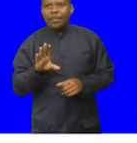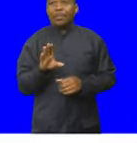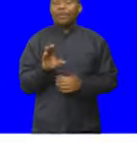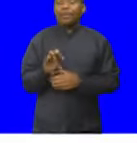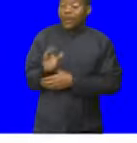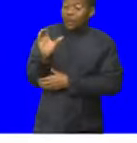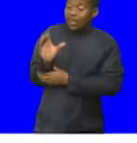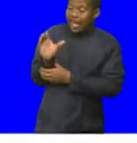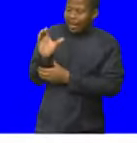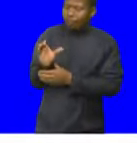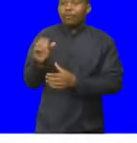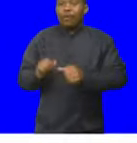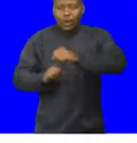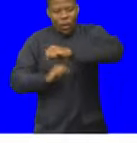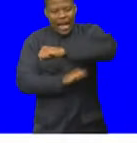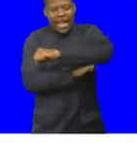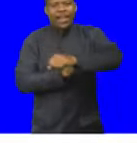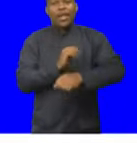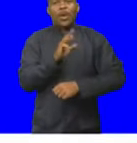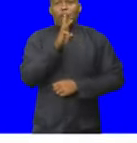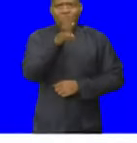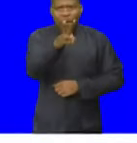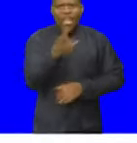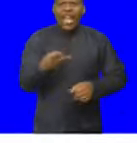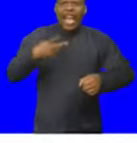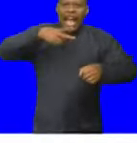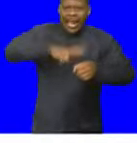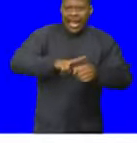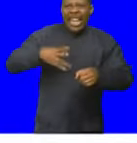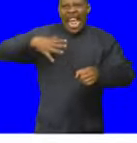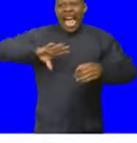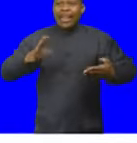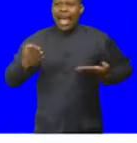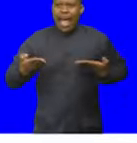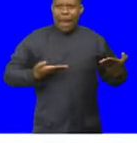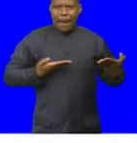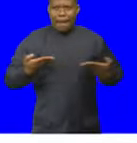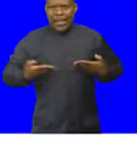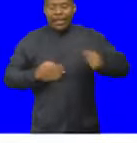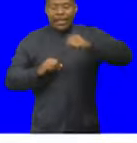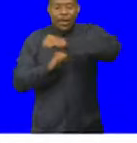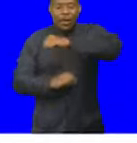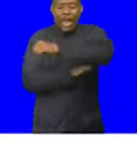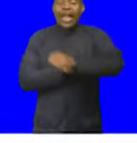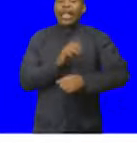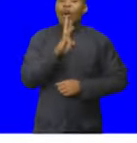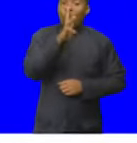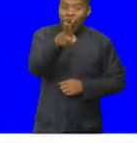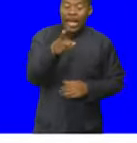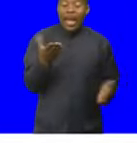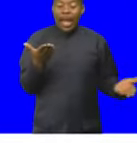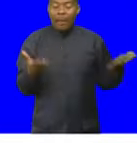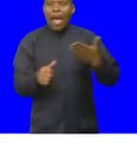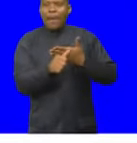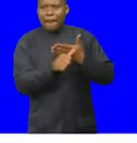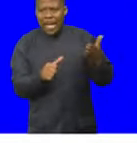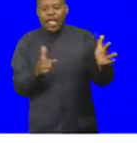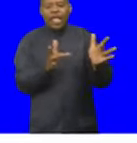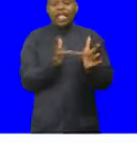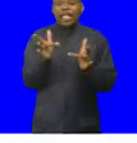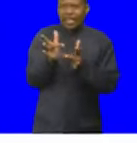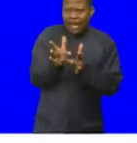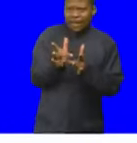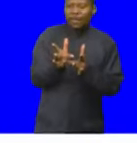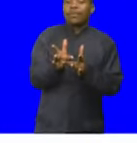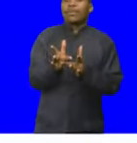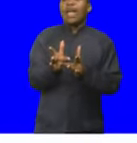labanga donator njengale kampani donatile. Sibheke ukuthi makuphela lenyanga April mhlambe onke lamathangi labawathinga ngoba